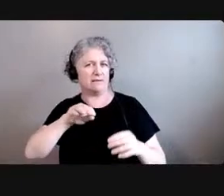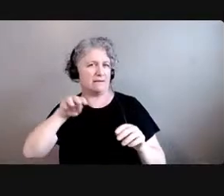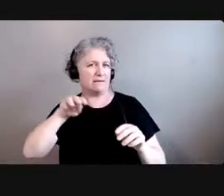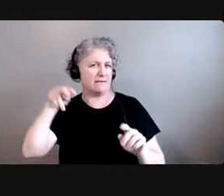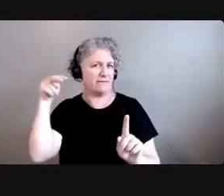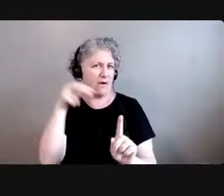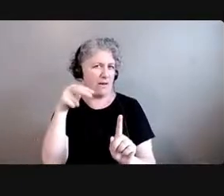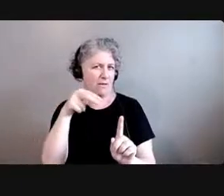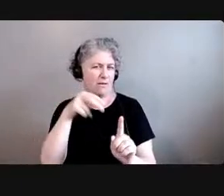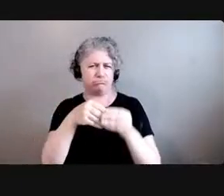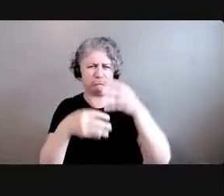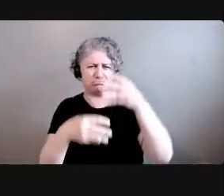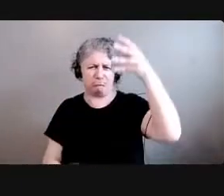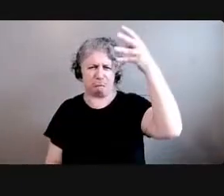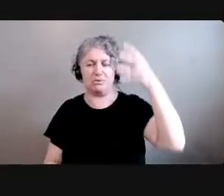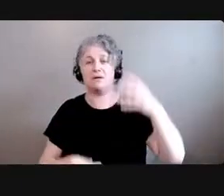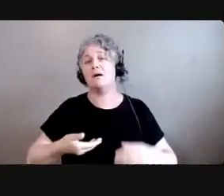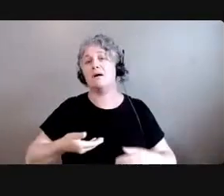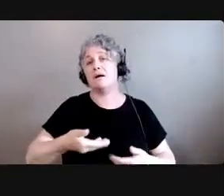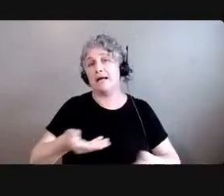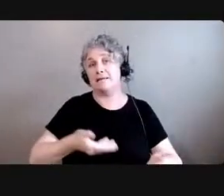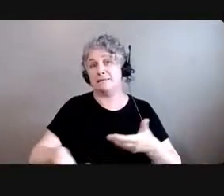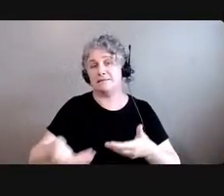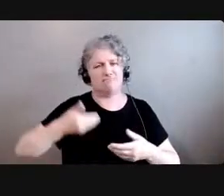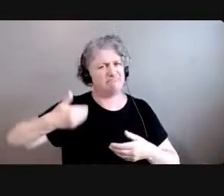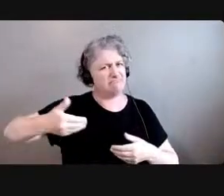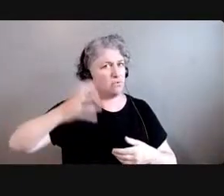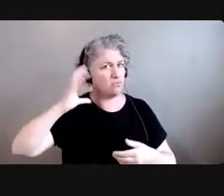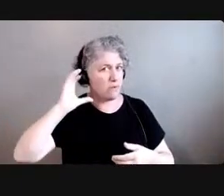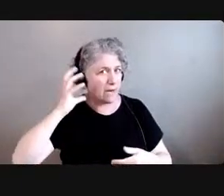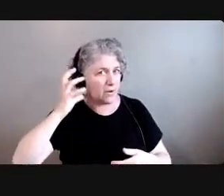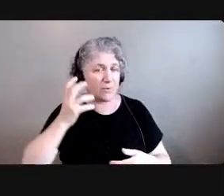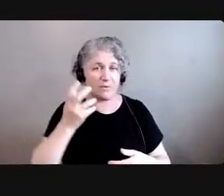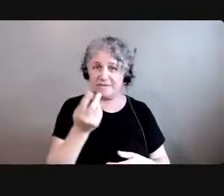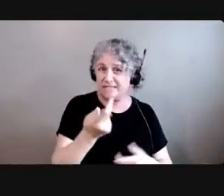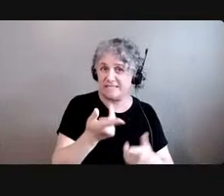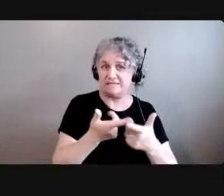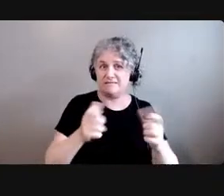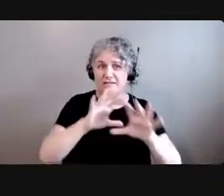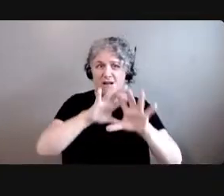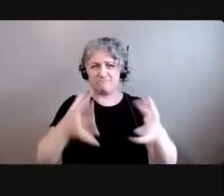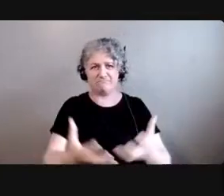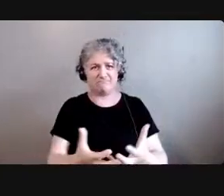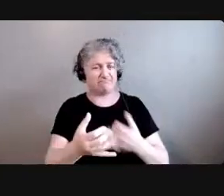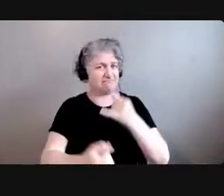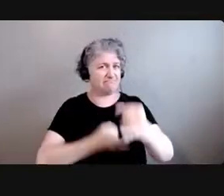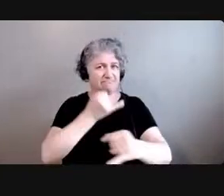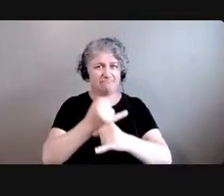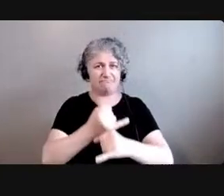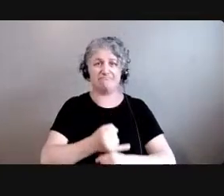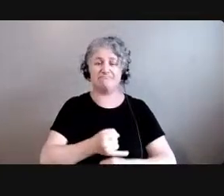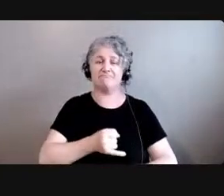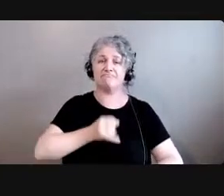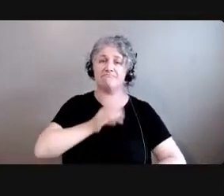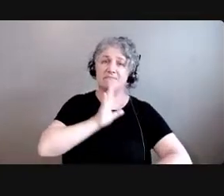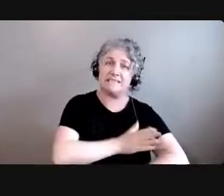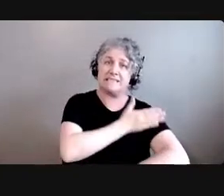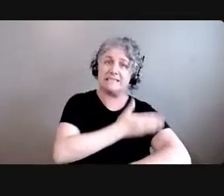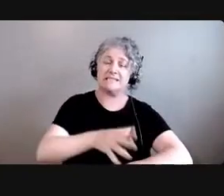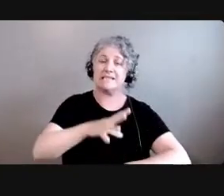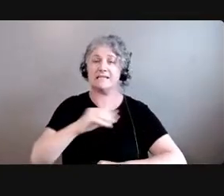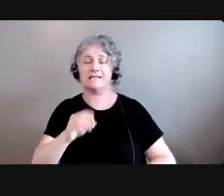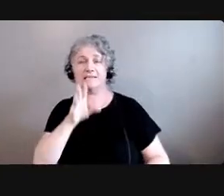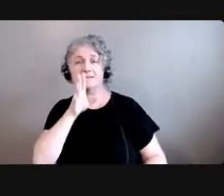national television and radio programs and renowned podcasts across the globe, singing and speaking to share her messages of hope.